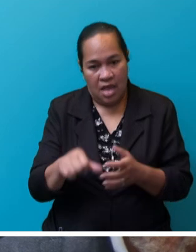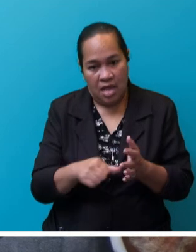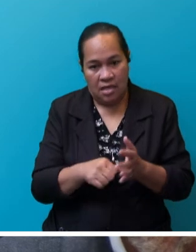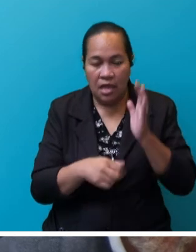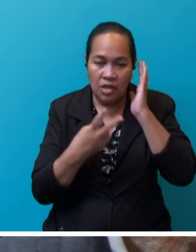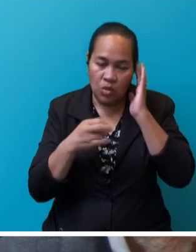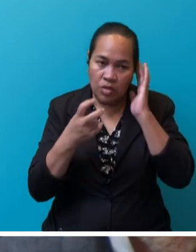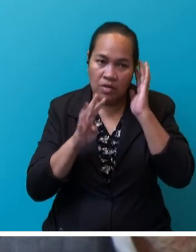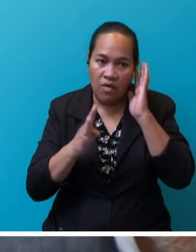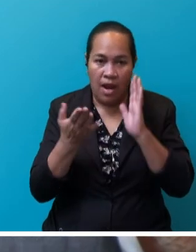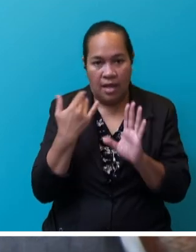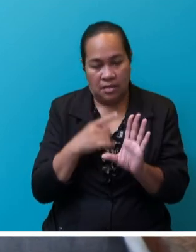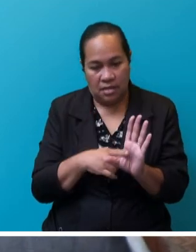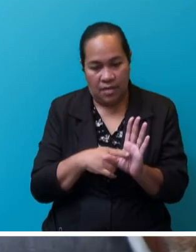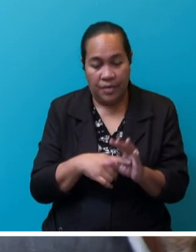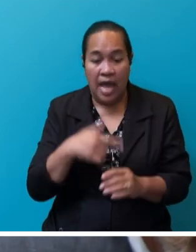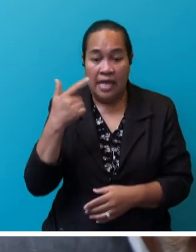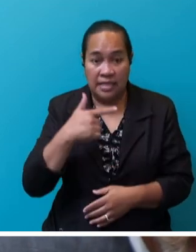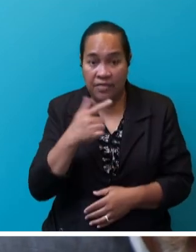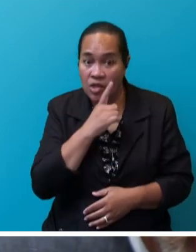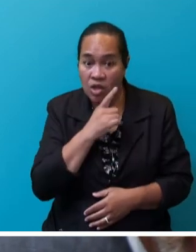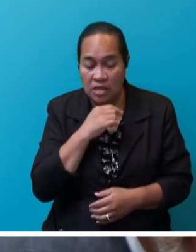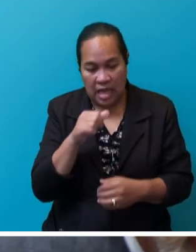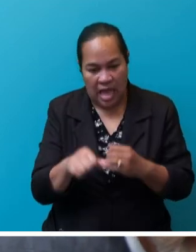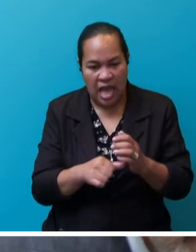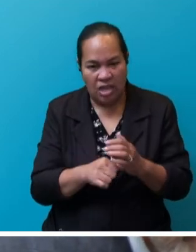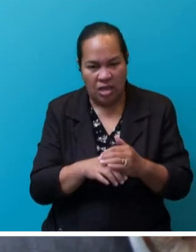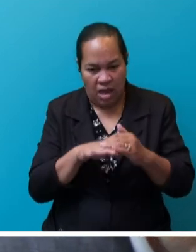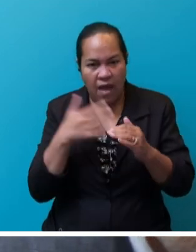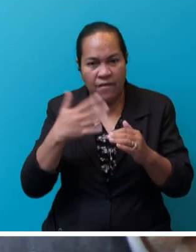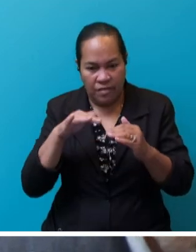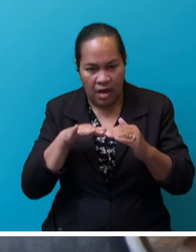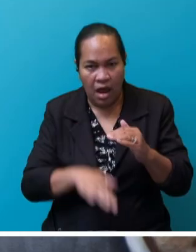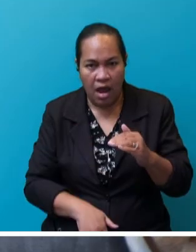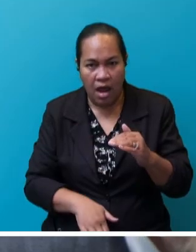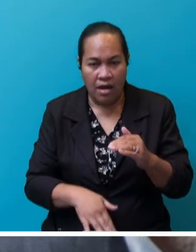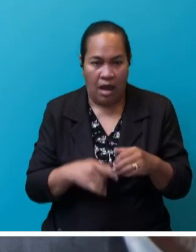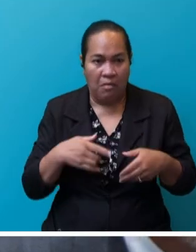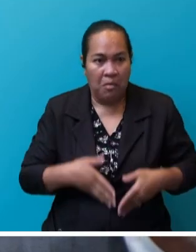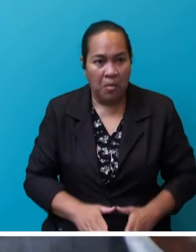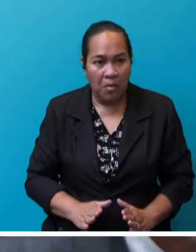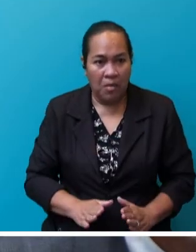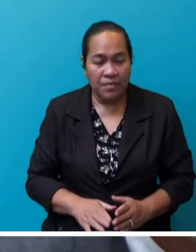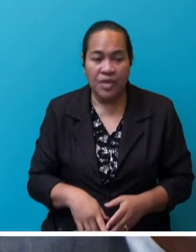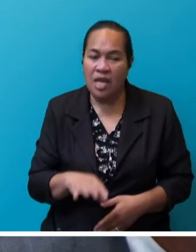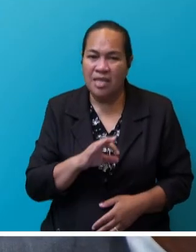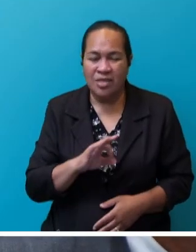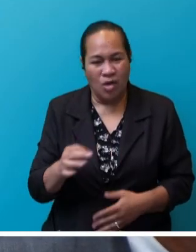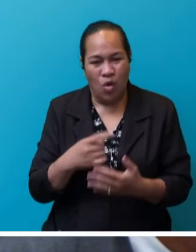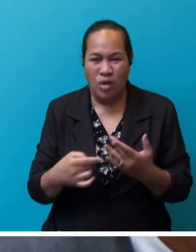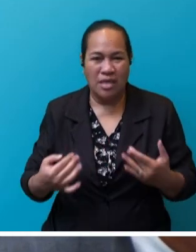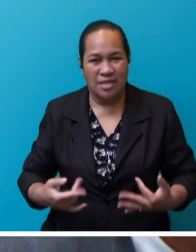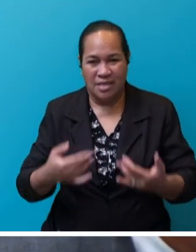2024, including 17 girls under the age of 15. Madam Deputy Speaker, these are not just statistics. These are